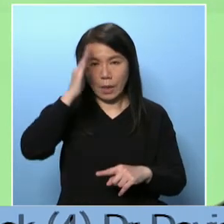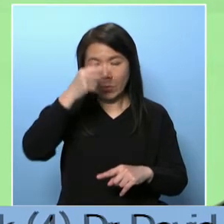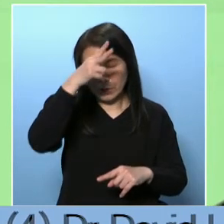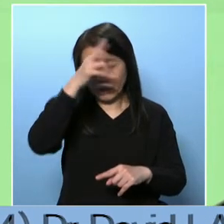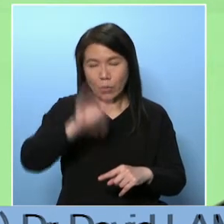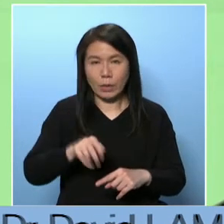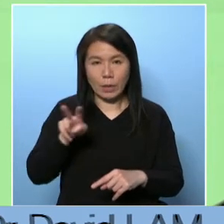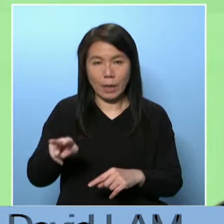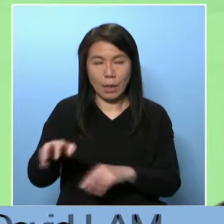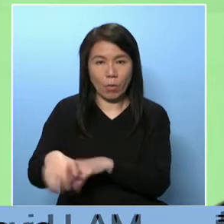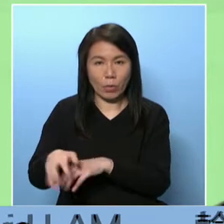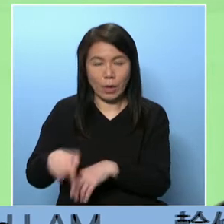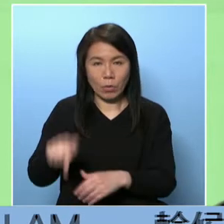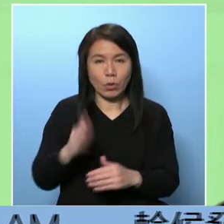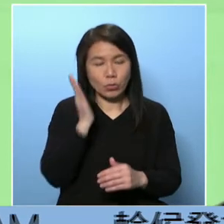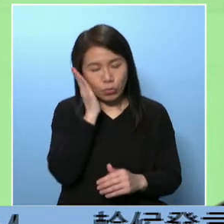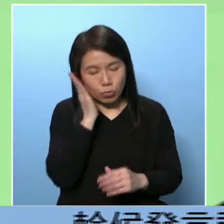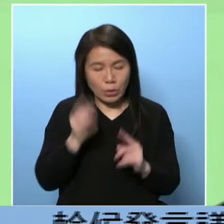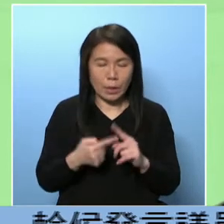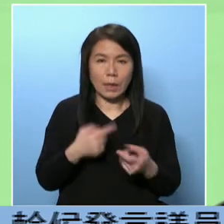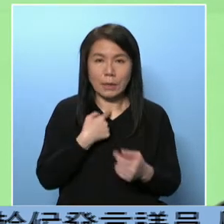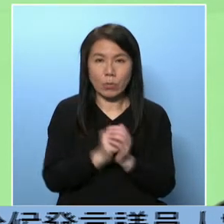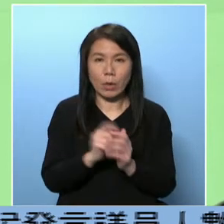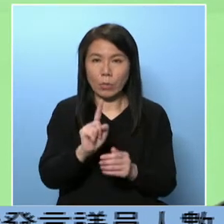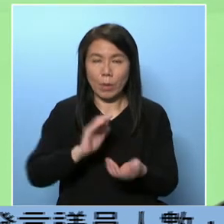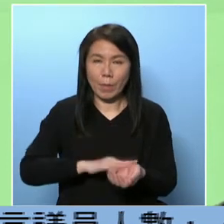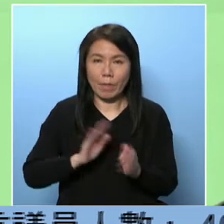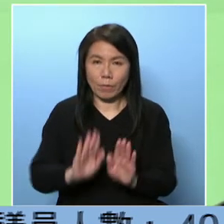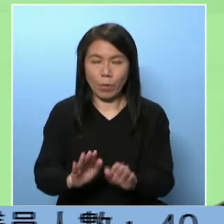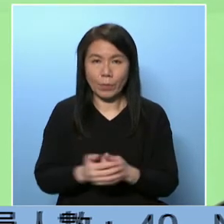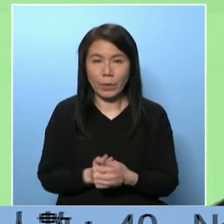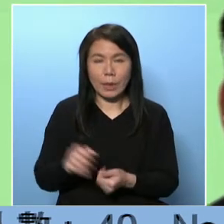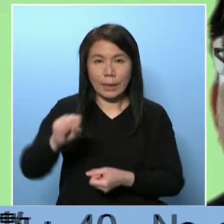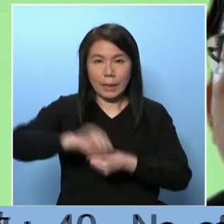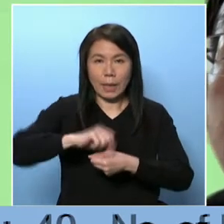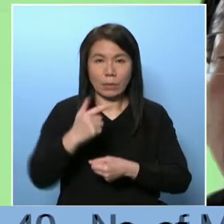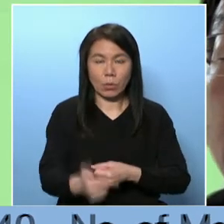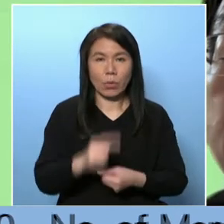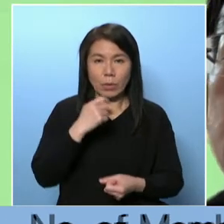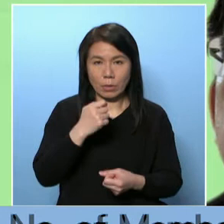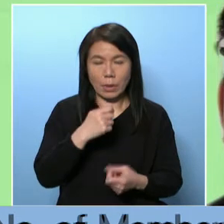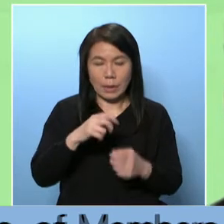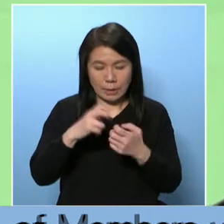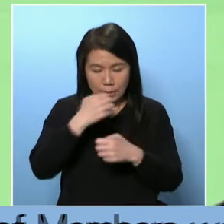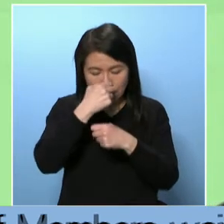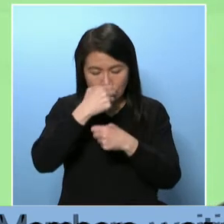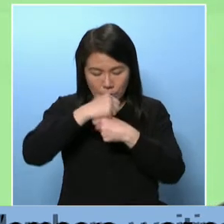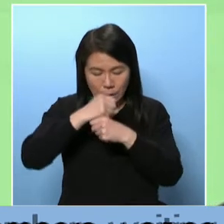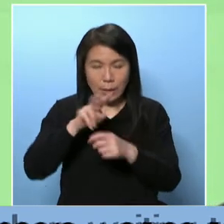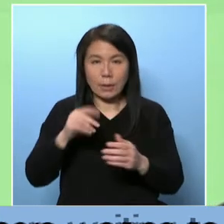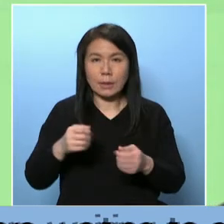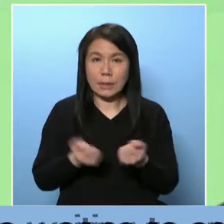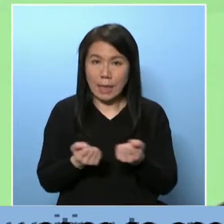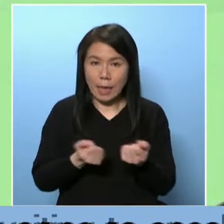like the government to attach importance to the needs of the rural areas so that testing or